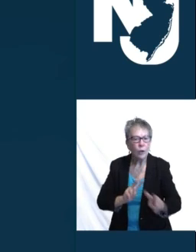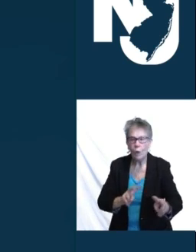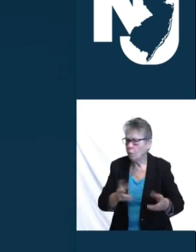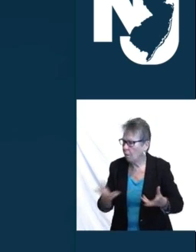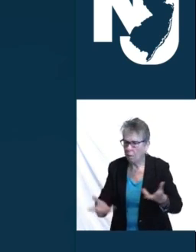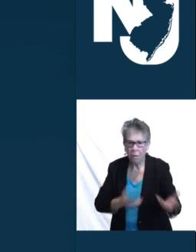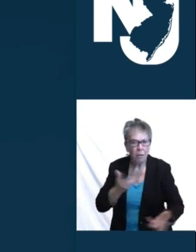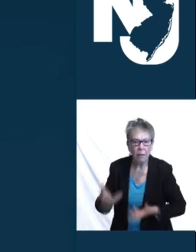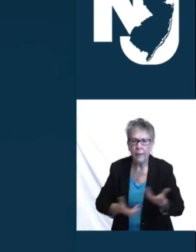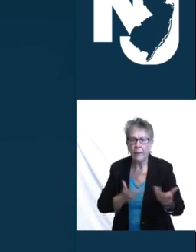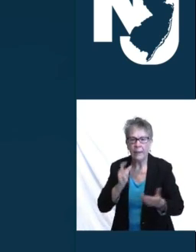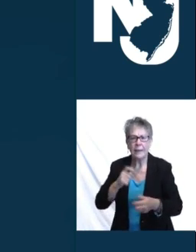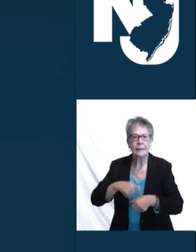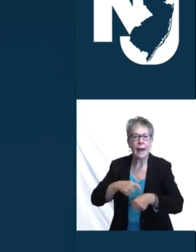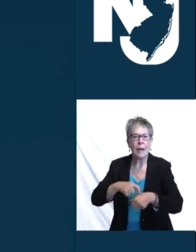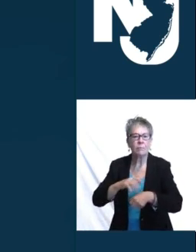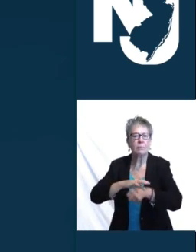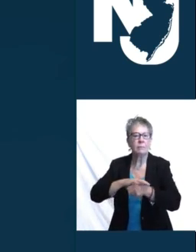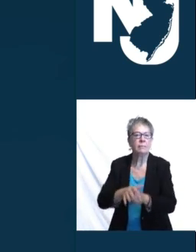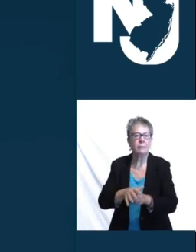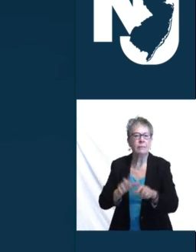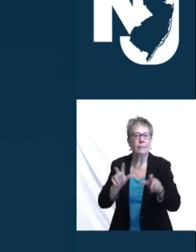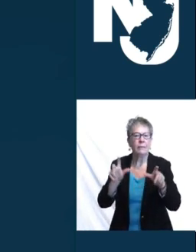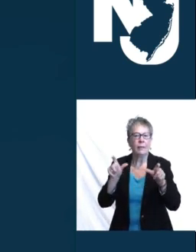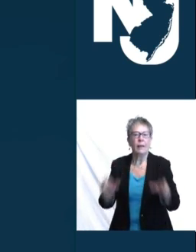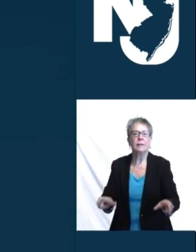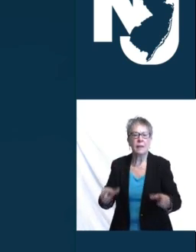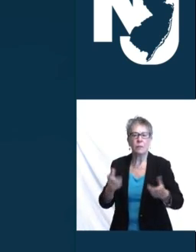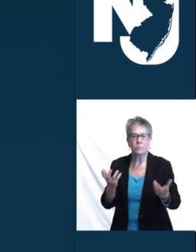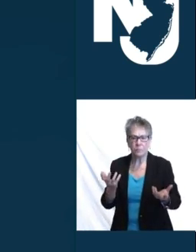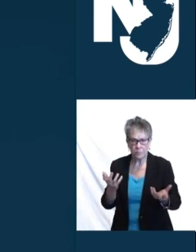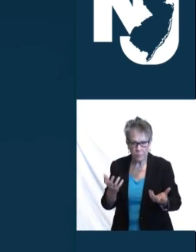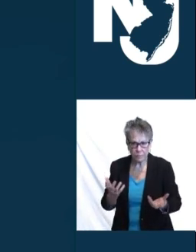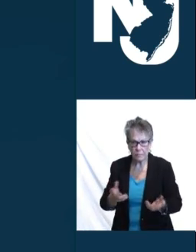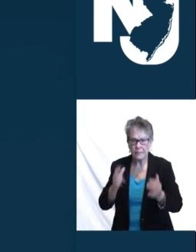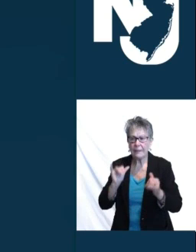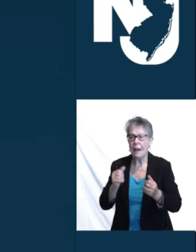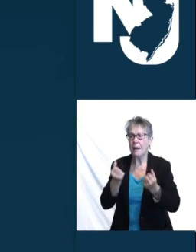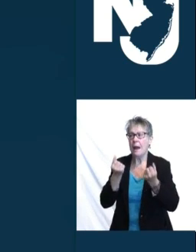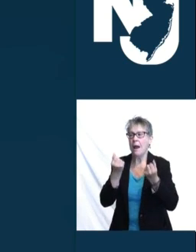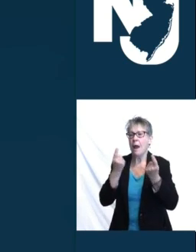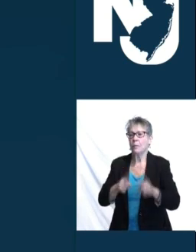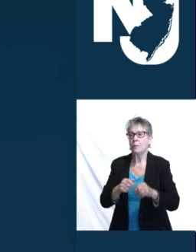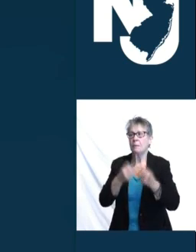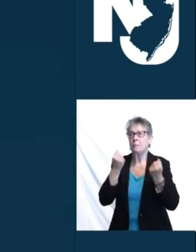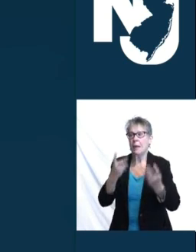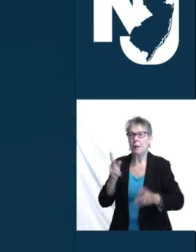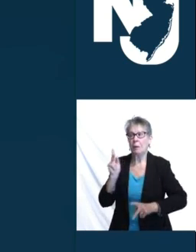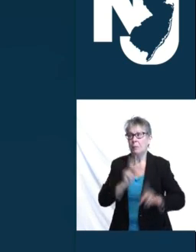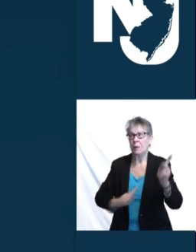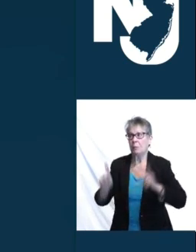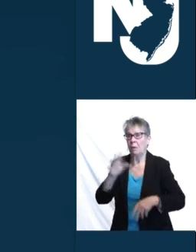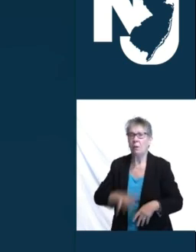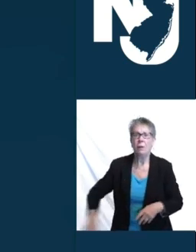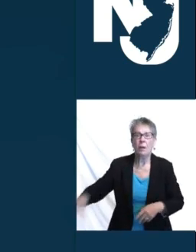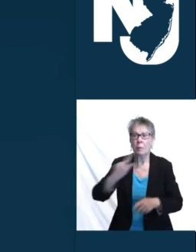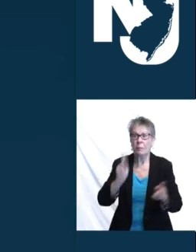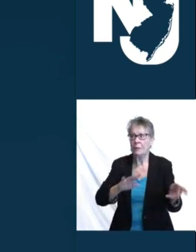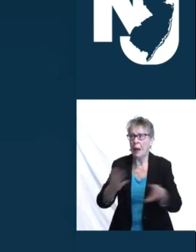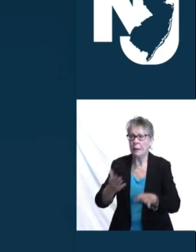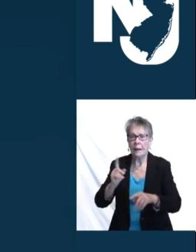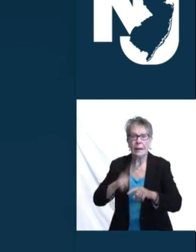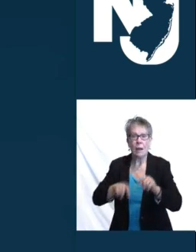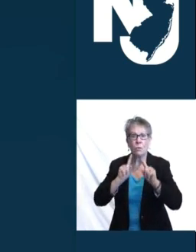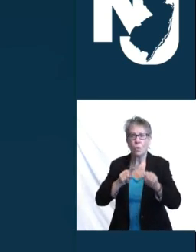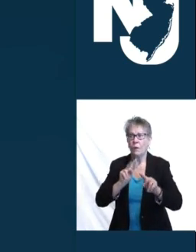off after he had passed. And that was the case for literally thousands of families in our state. We thank Robert for the